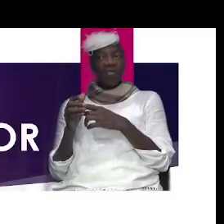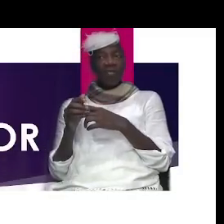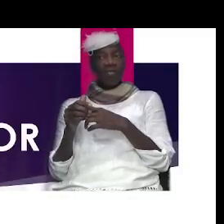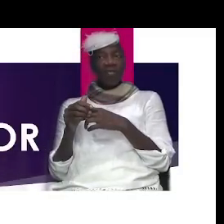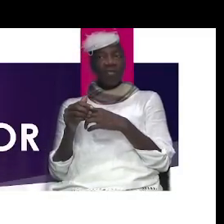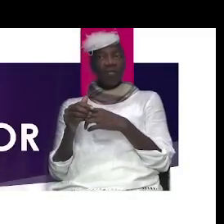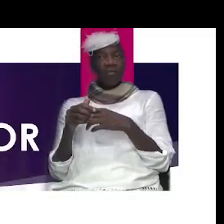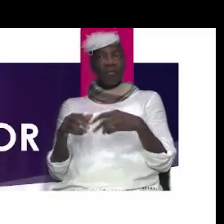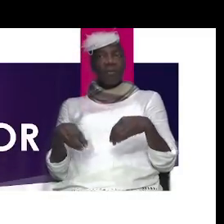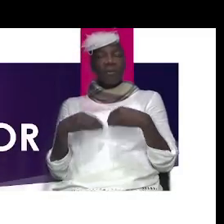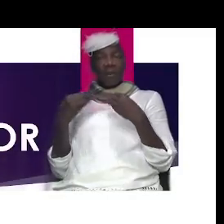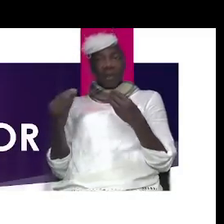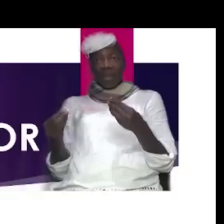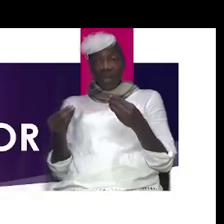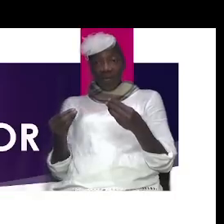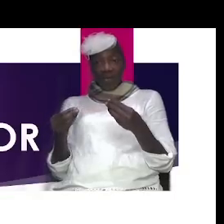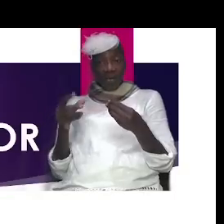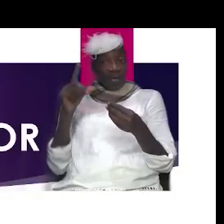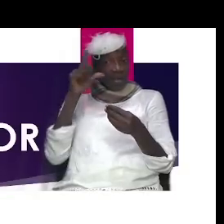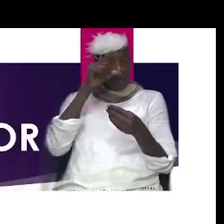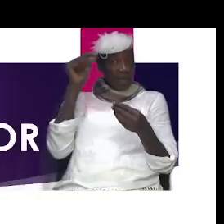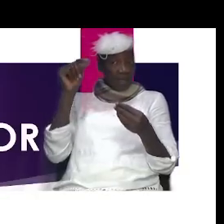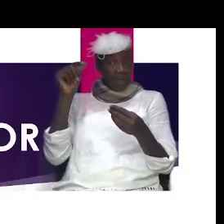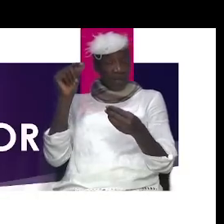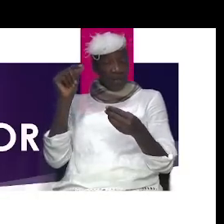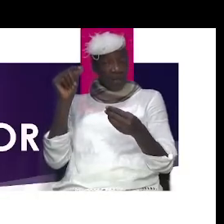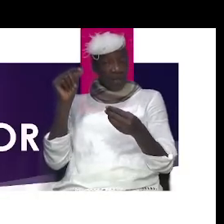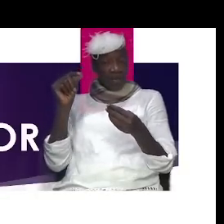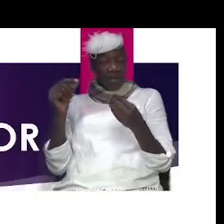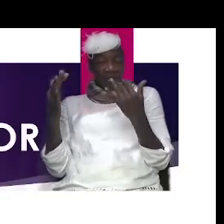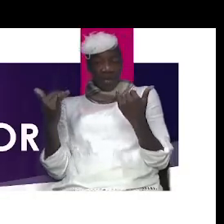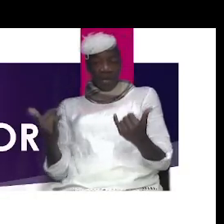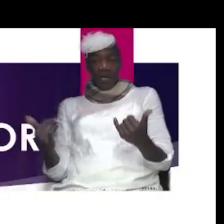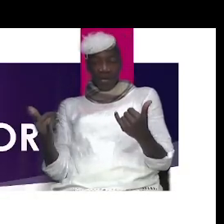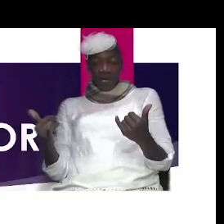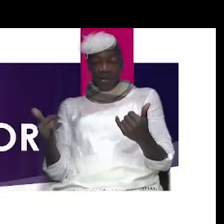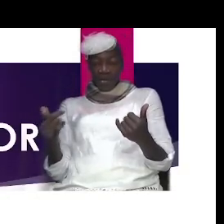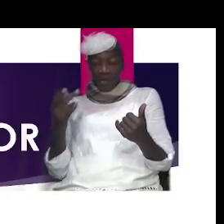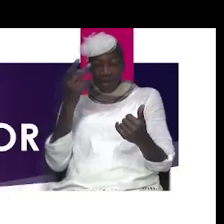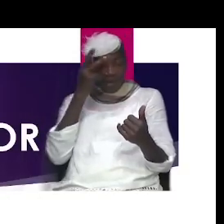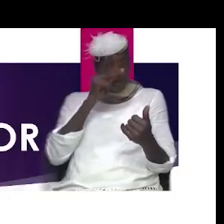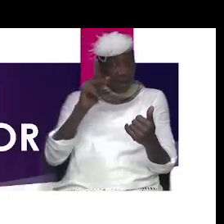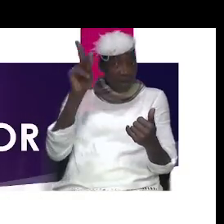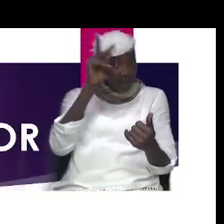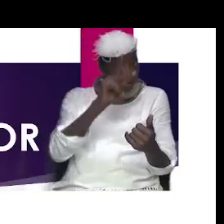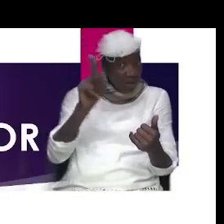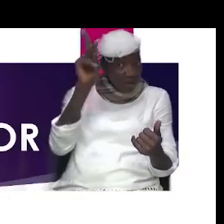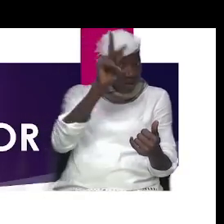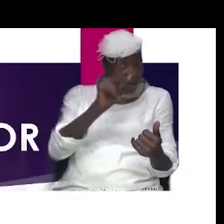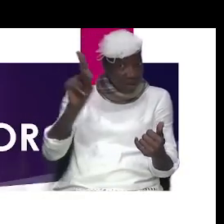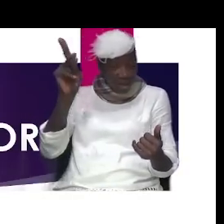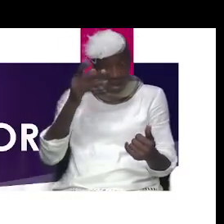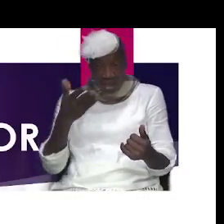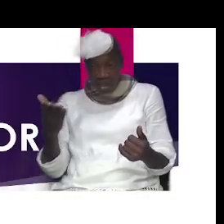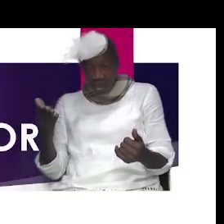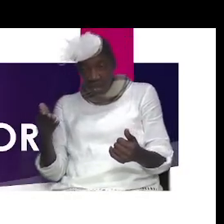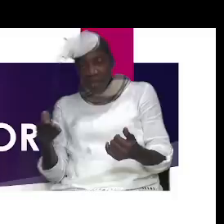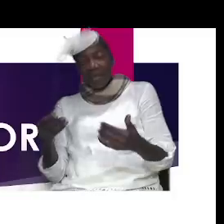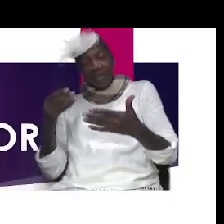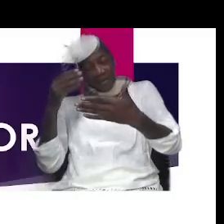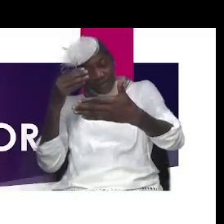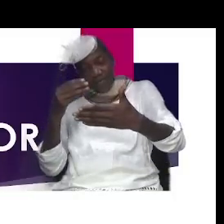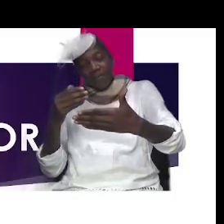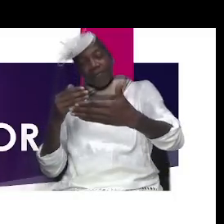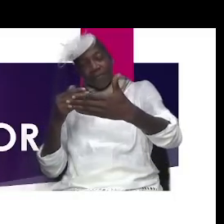to give us a glimpse of how he will be looking at things and he will be assessing